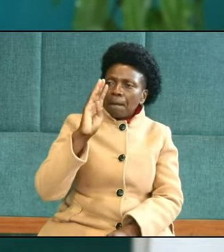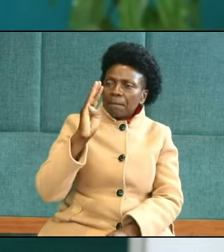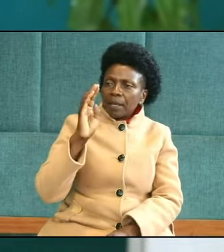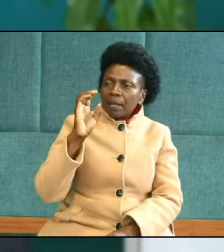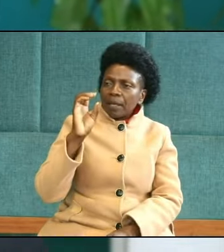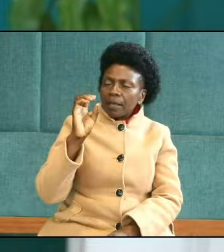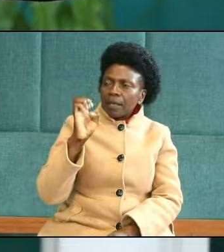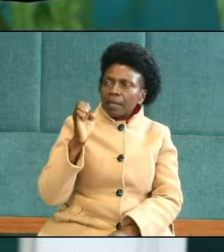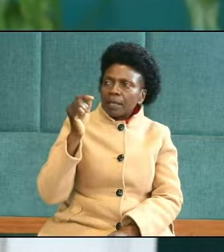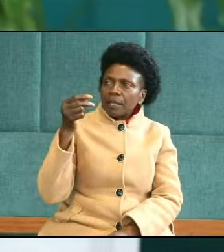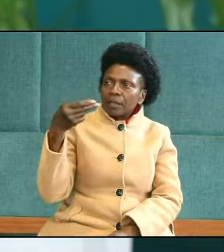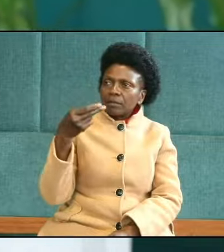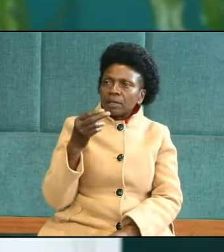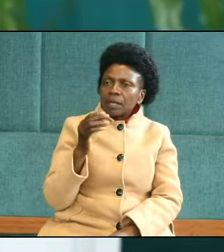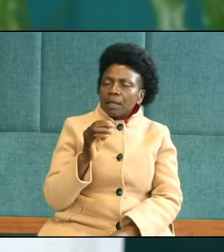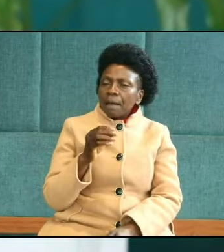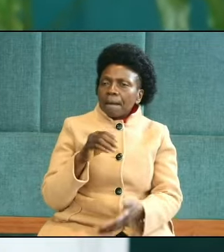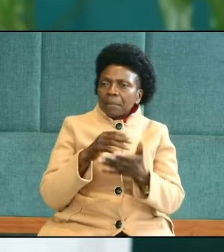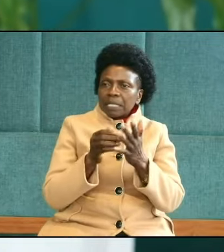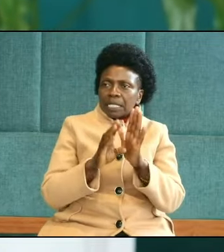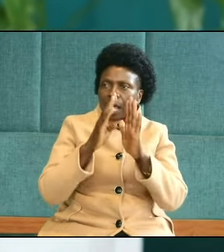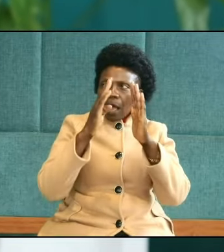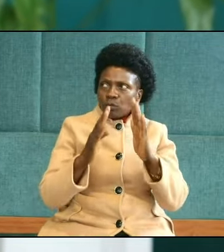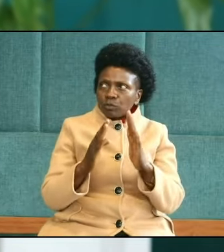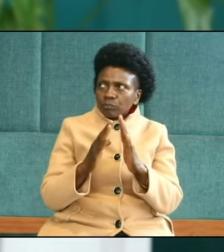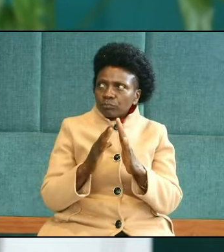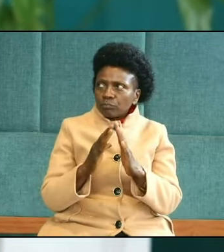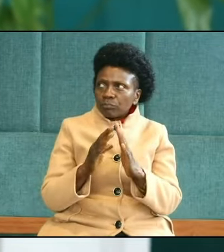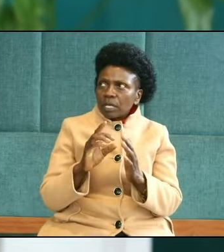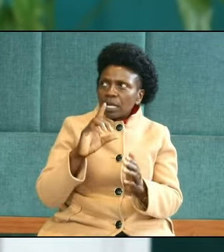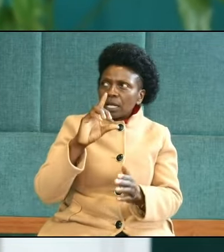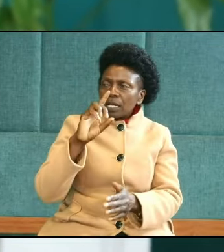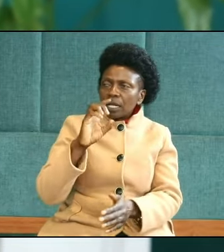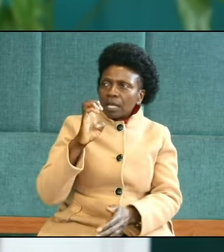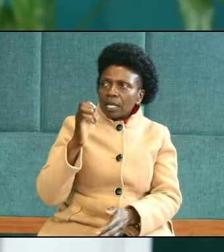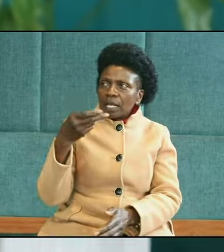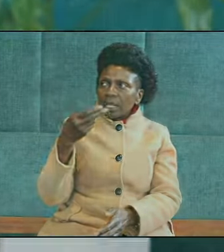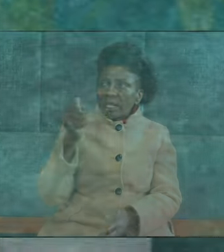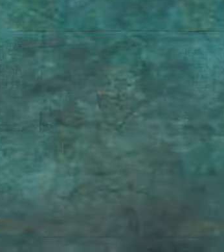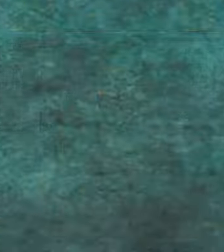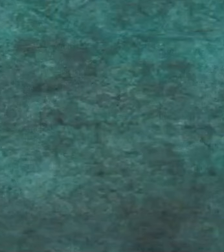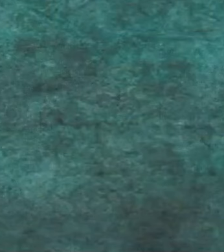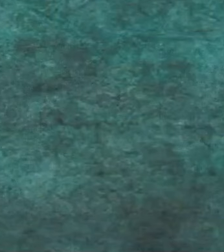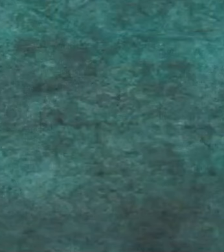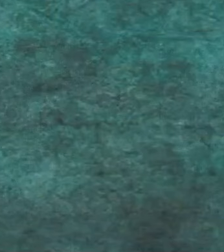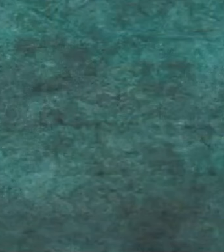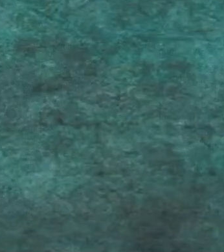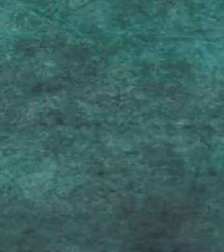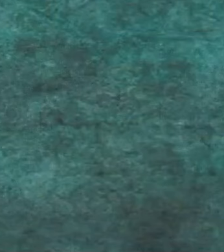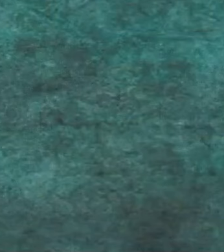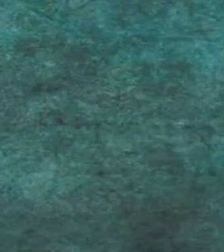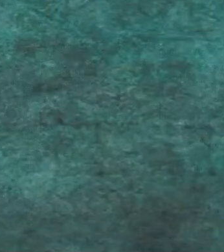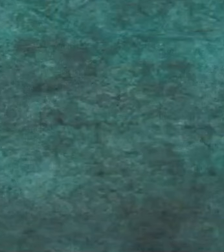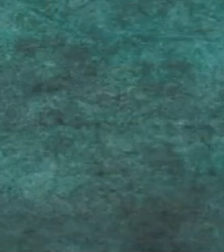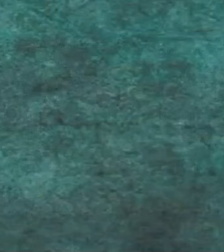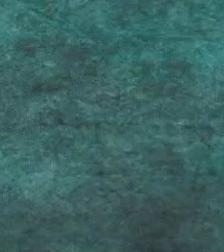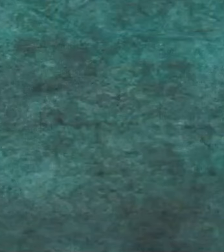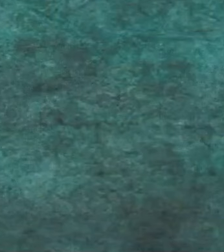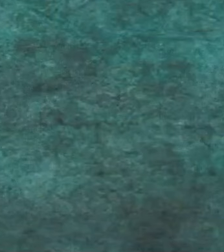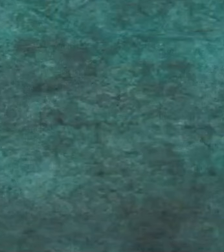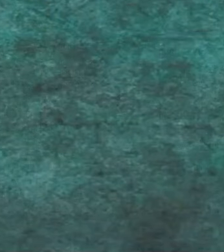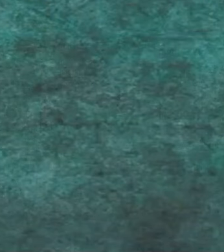means house of God. And here it says, there was a famine in the land, and a certain man of Beth,